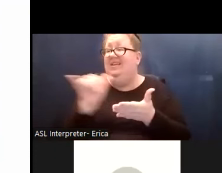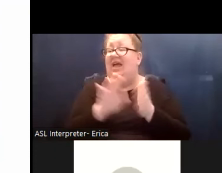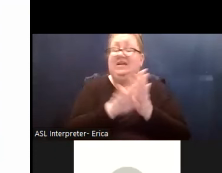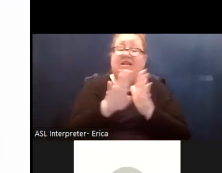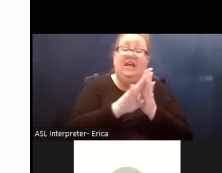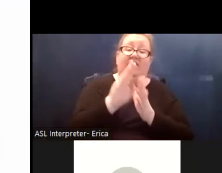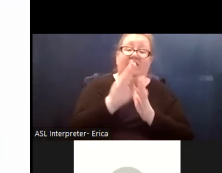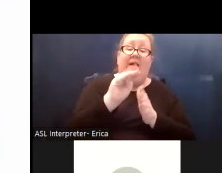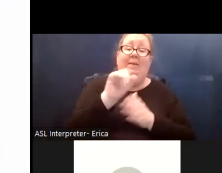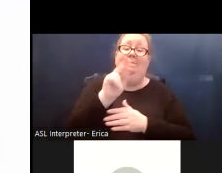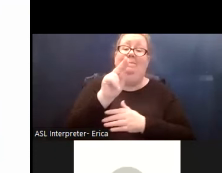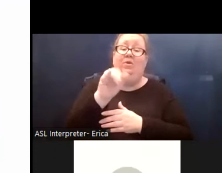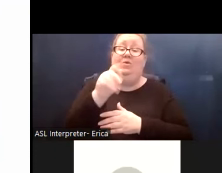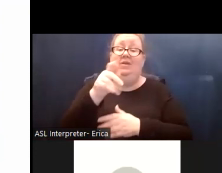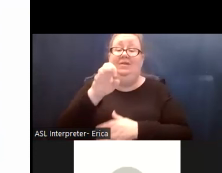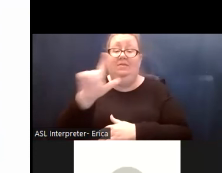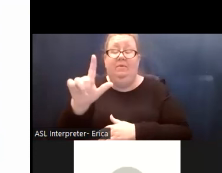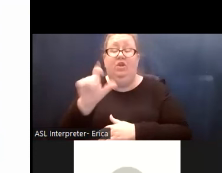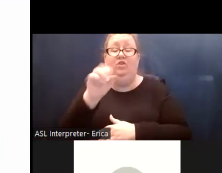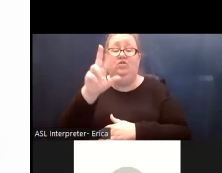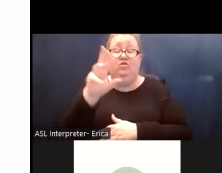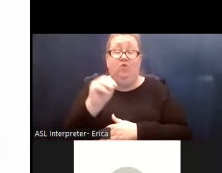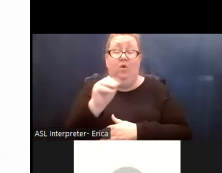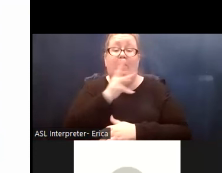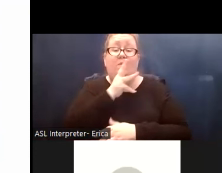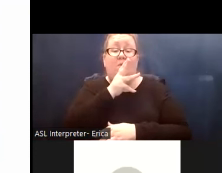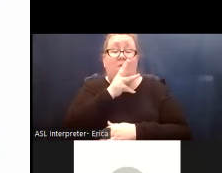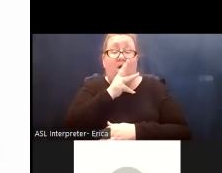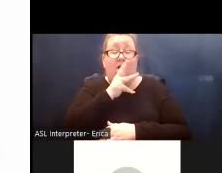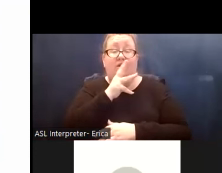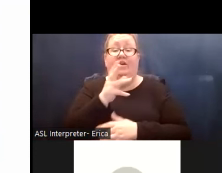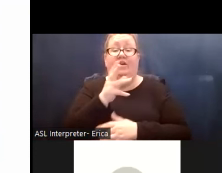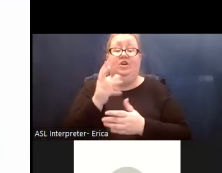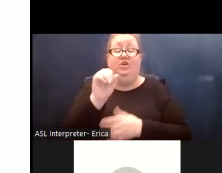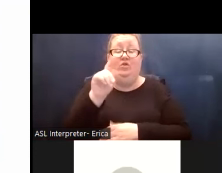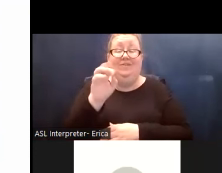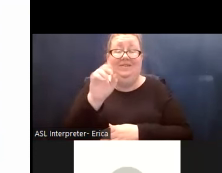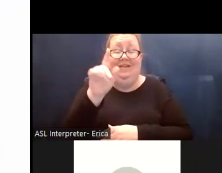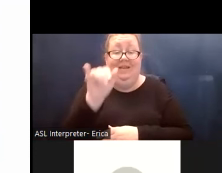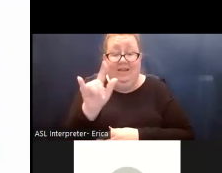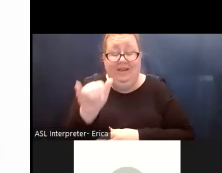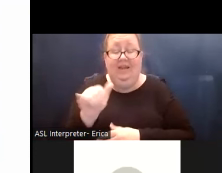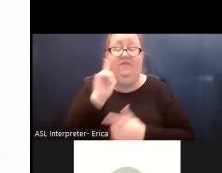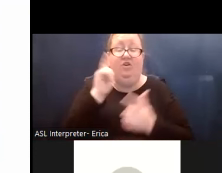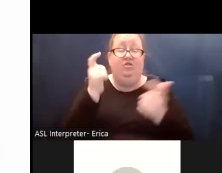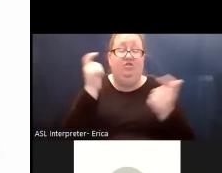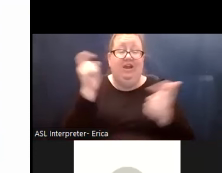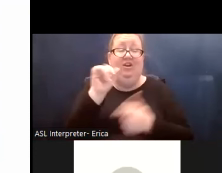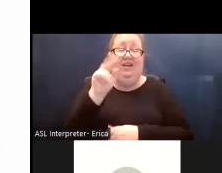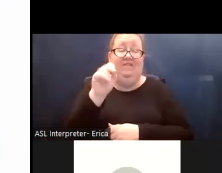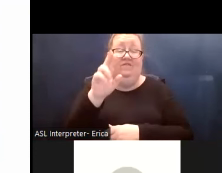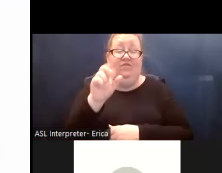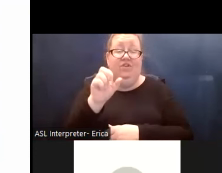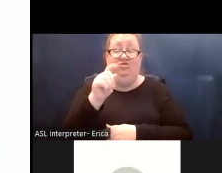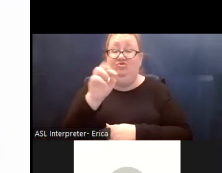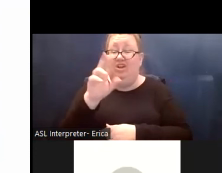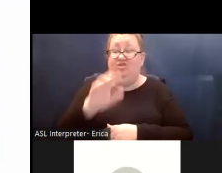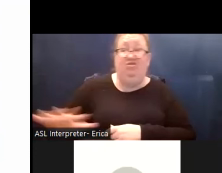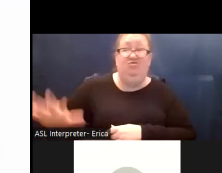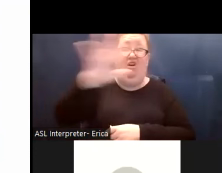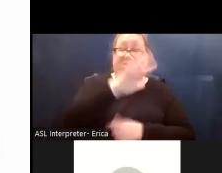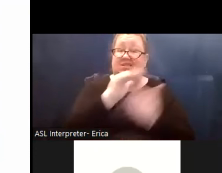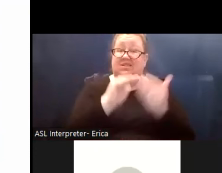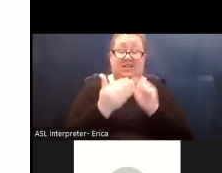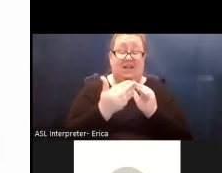municipal stormwater utility to further incentivize green infrastructure across the city.